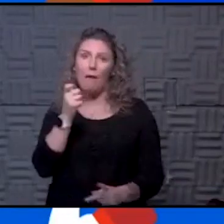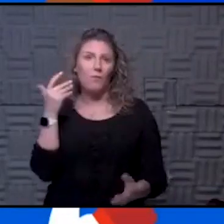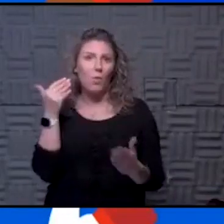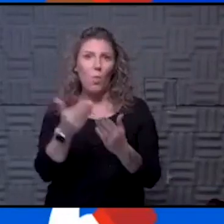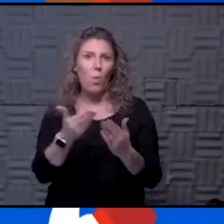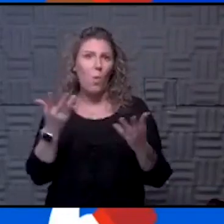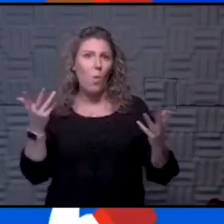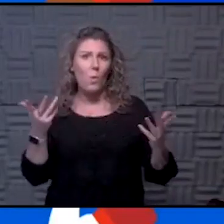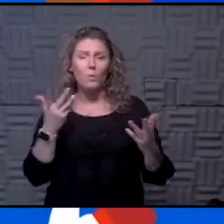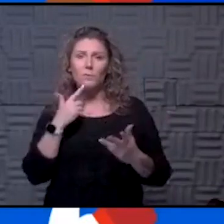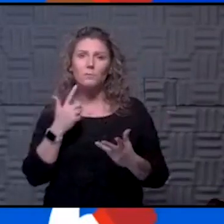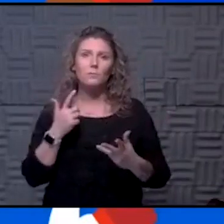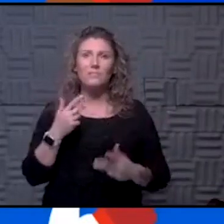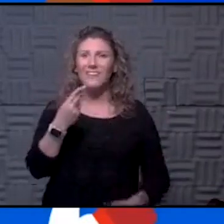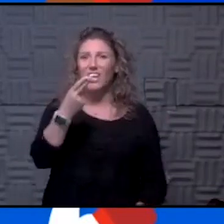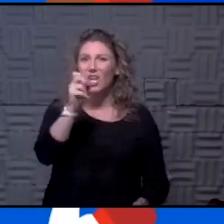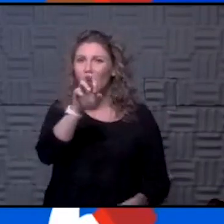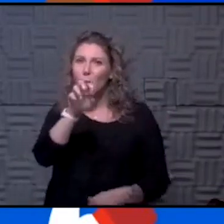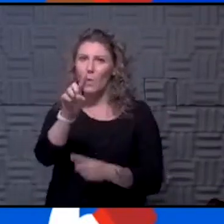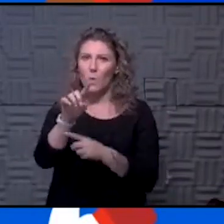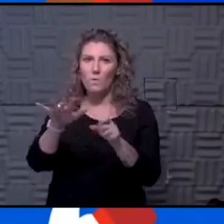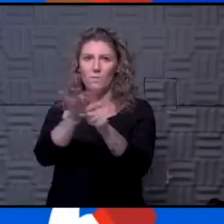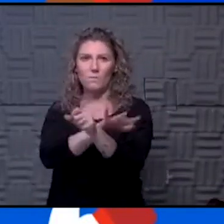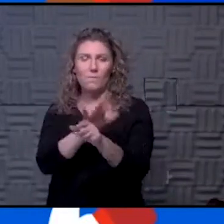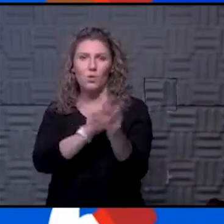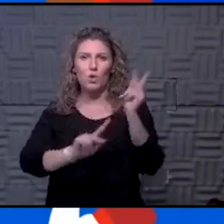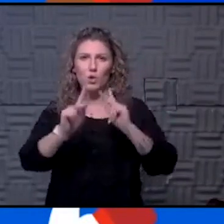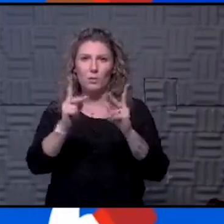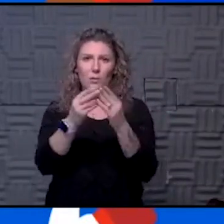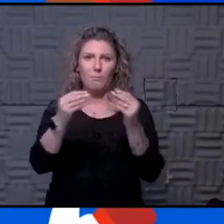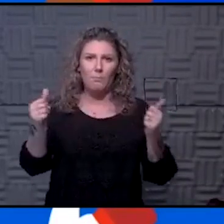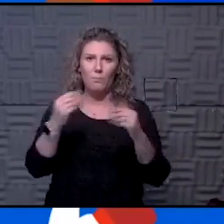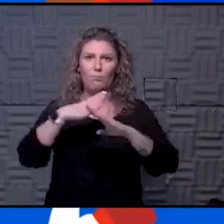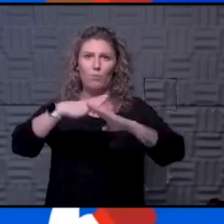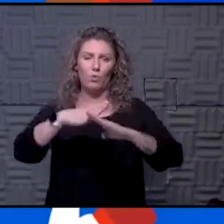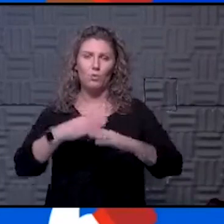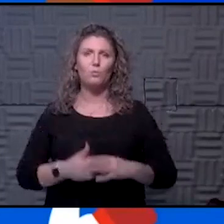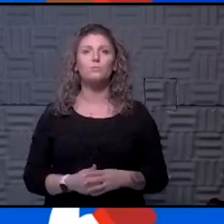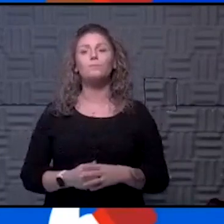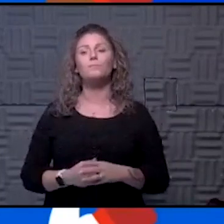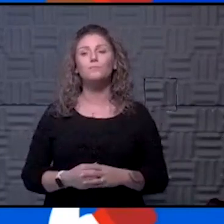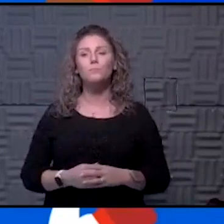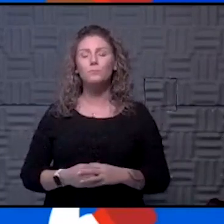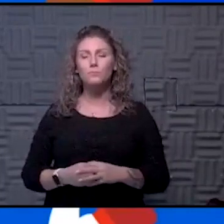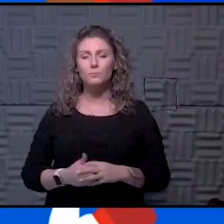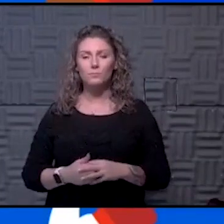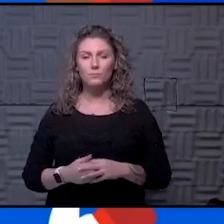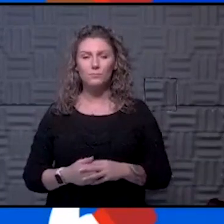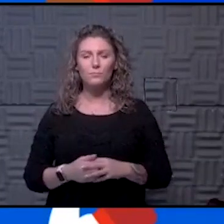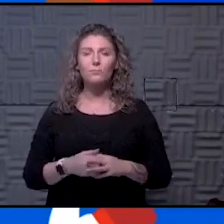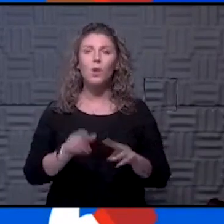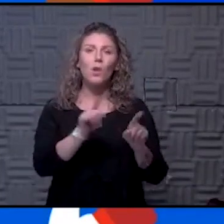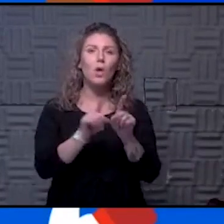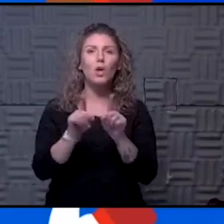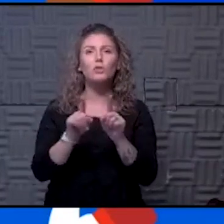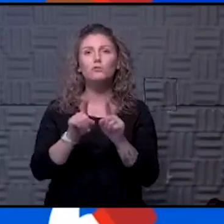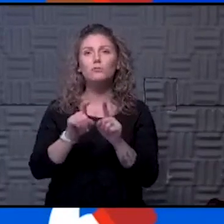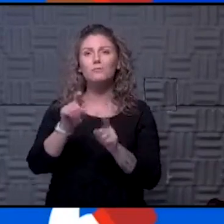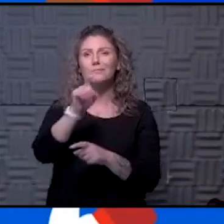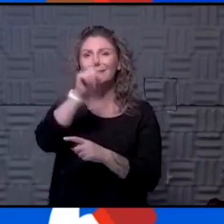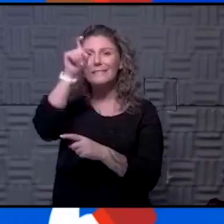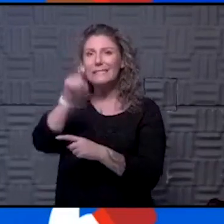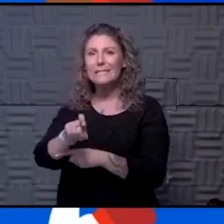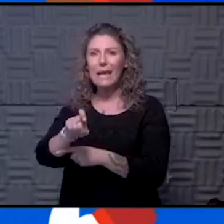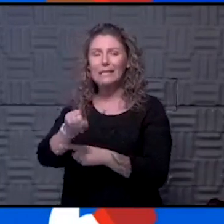to the so-called herd or population immunity. I know that there are also news out of Texas that there's suggestion